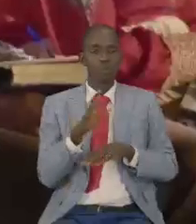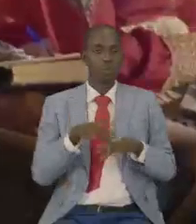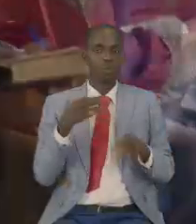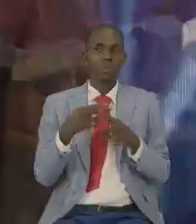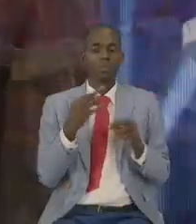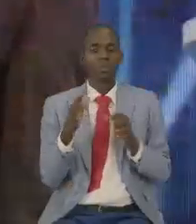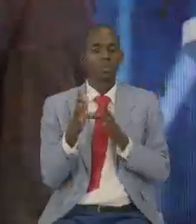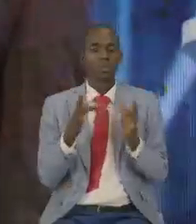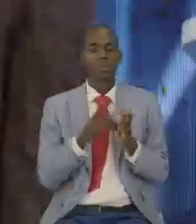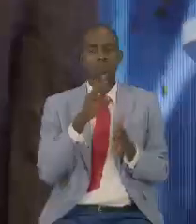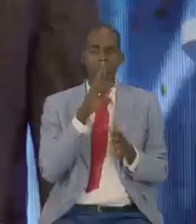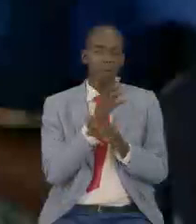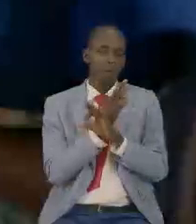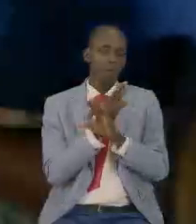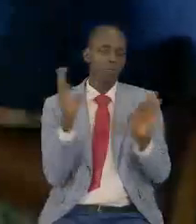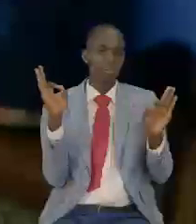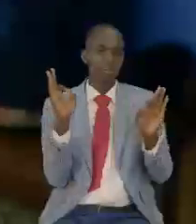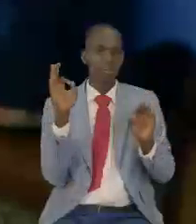I am free.